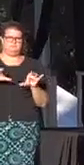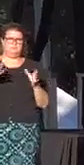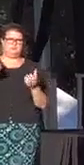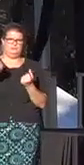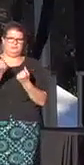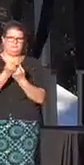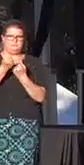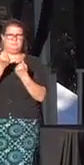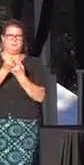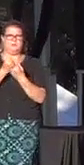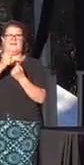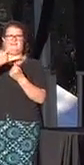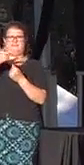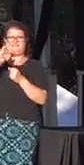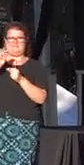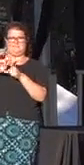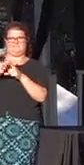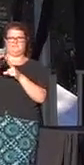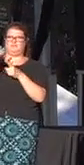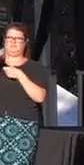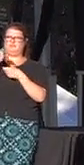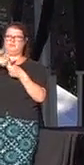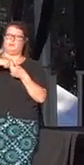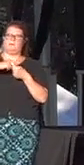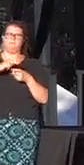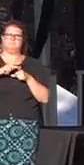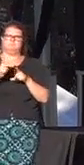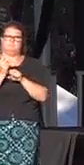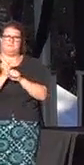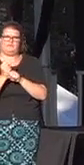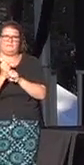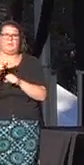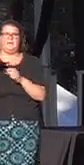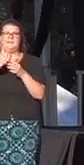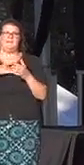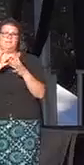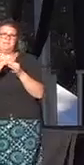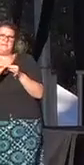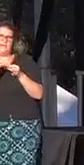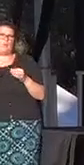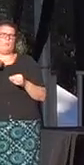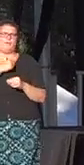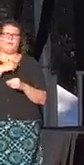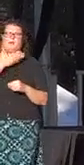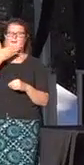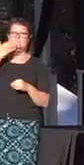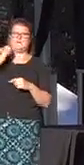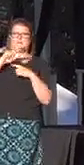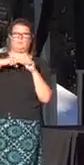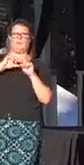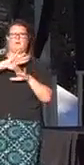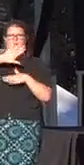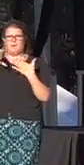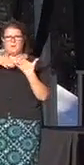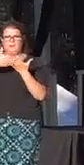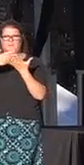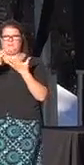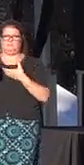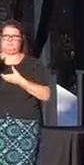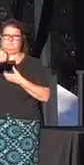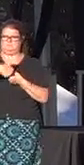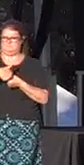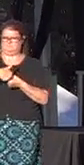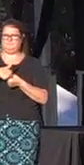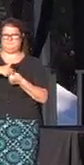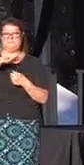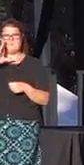pursue a career in baseball. As he likes to say, we are at our best when everyone participates.